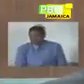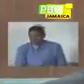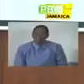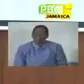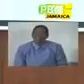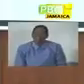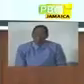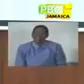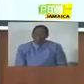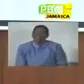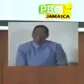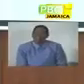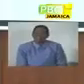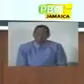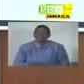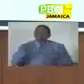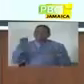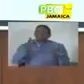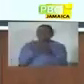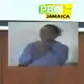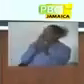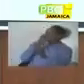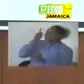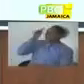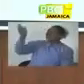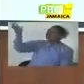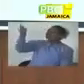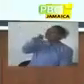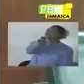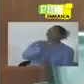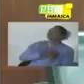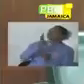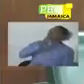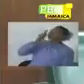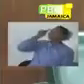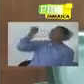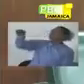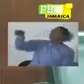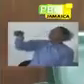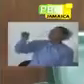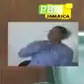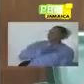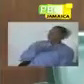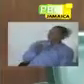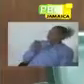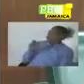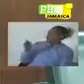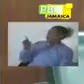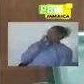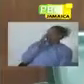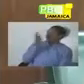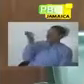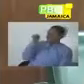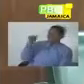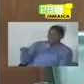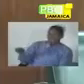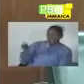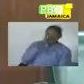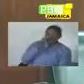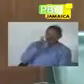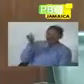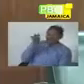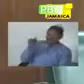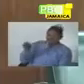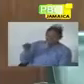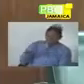make. Gone uptown with a little knee preps. Pam belly did the bit and never left. Government badness and